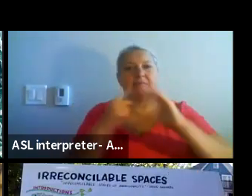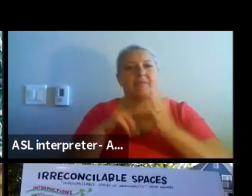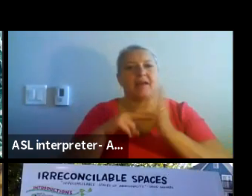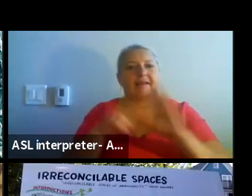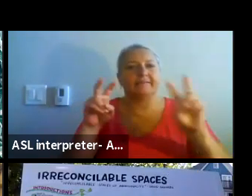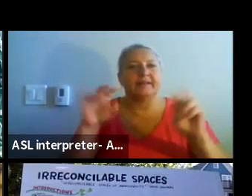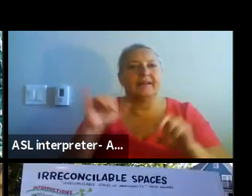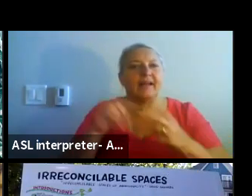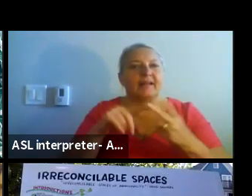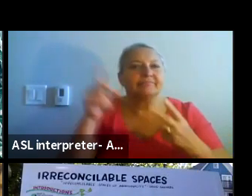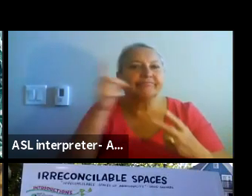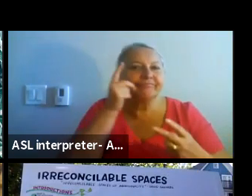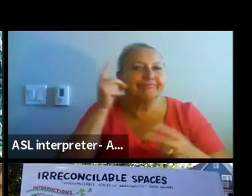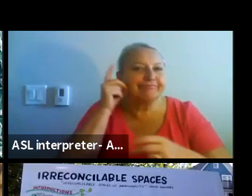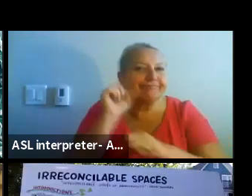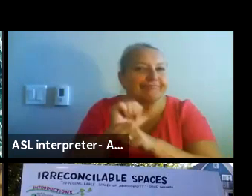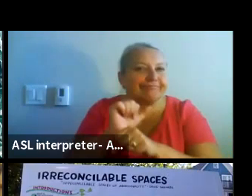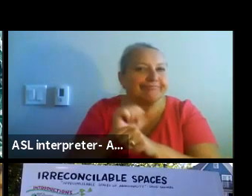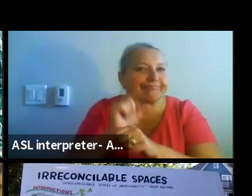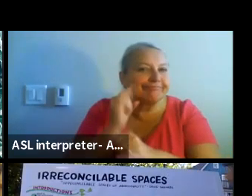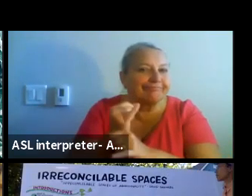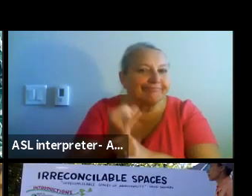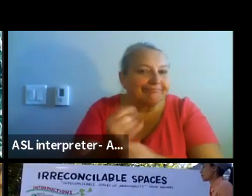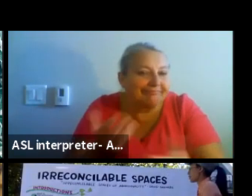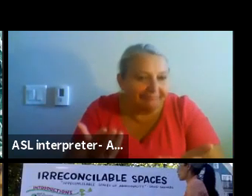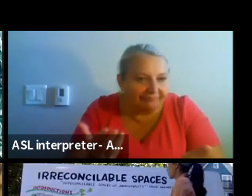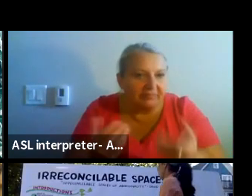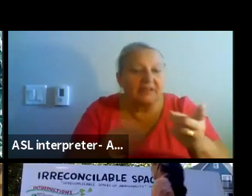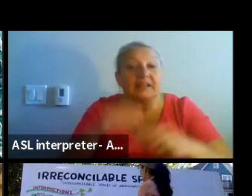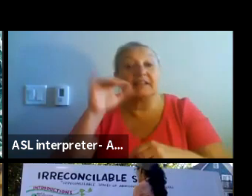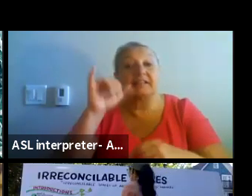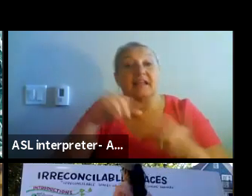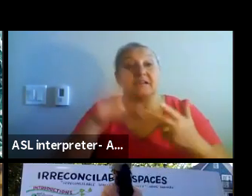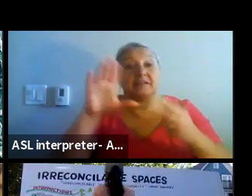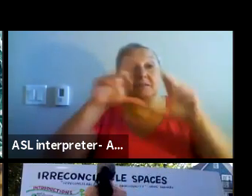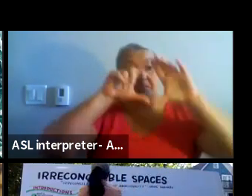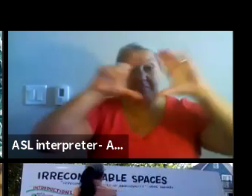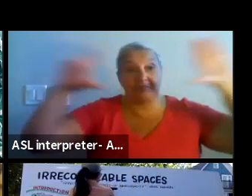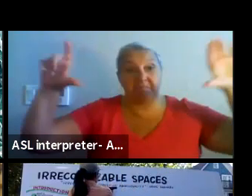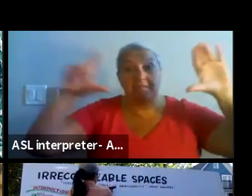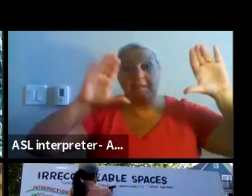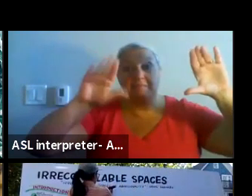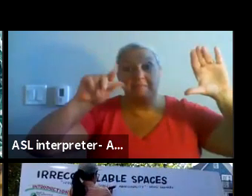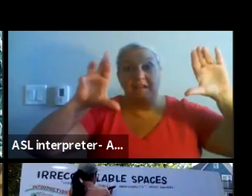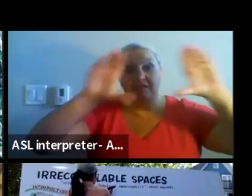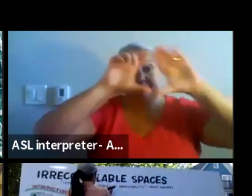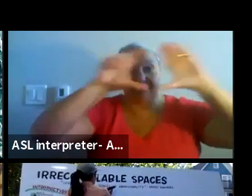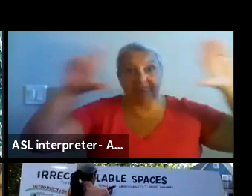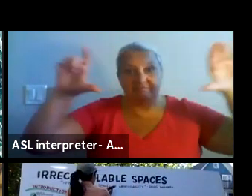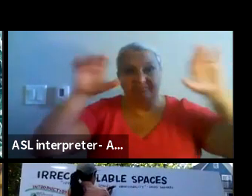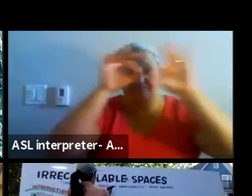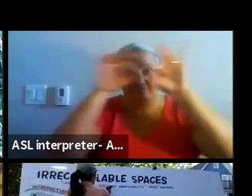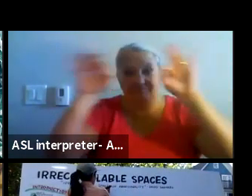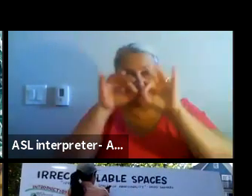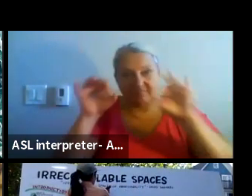the banner, which is part of our installation that hangs over the entrance of the door,